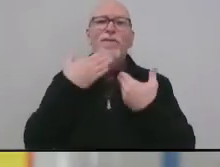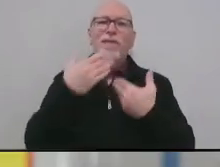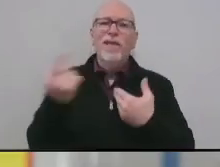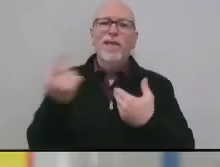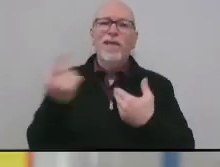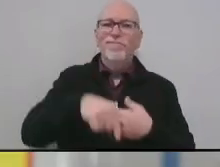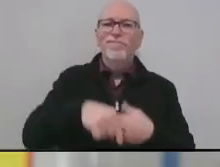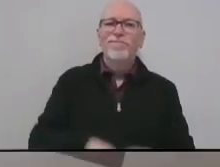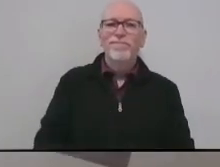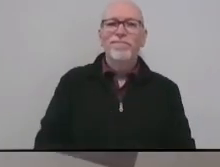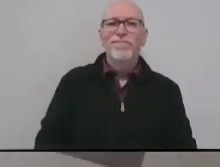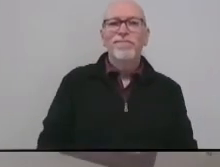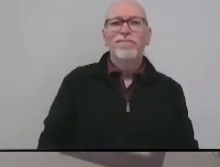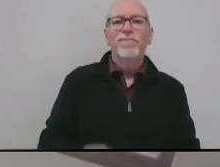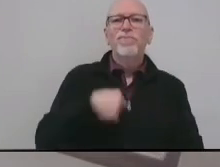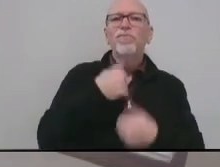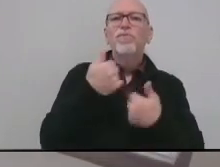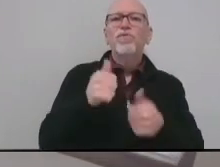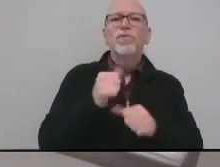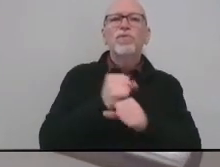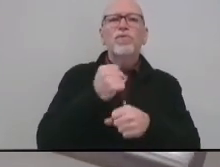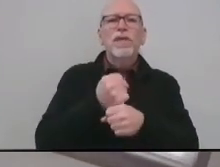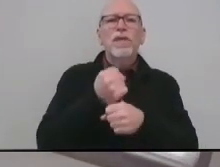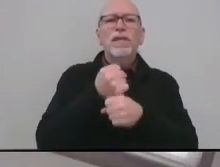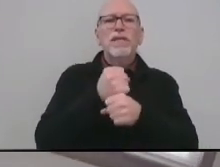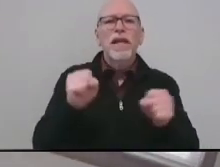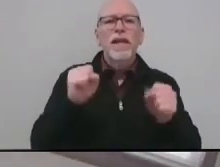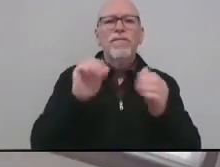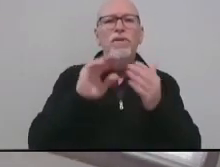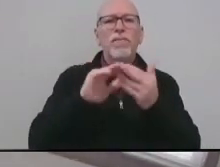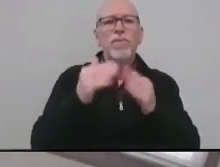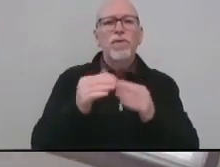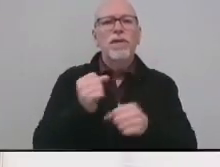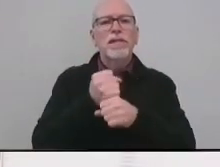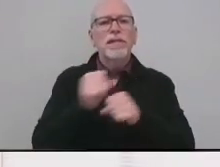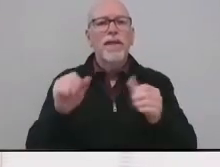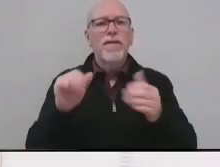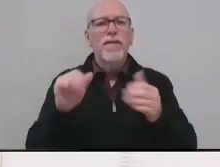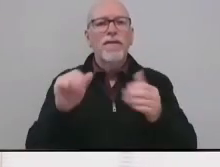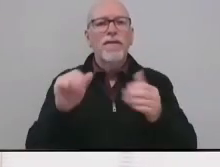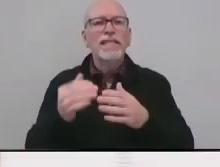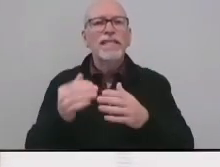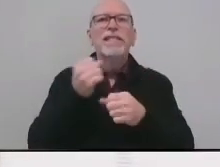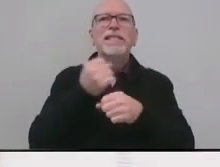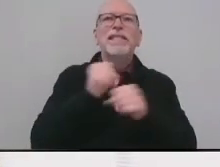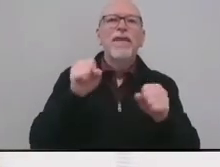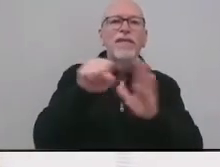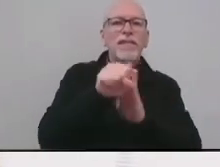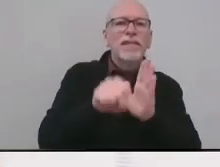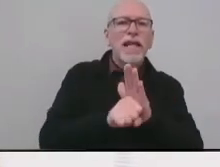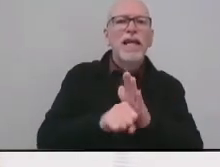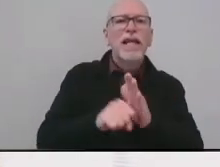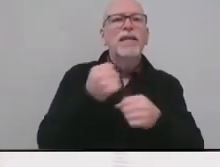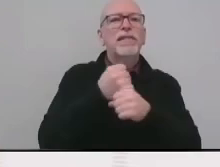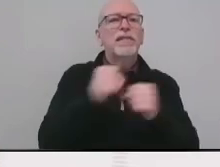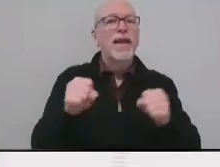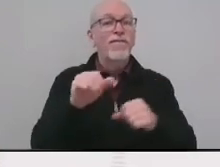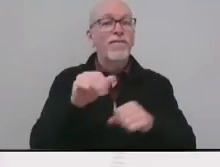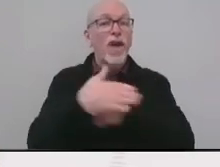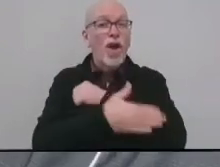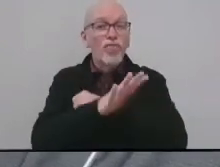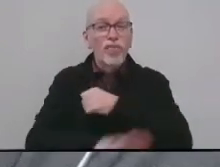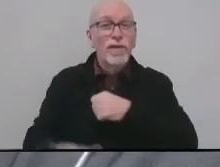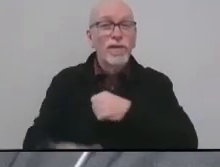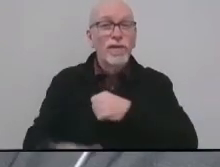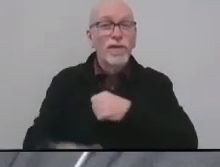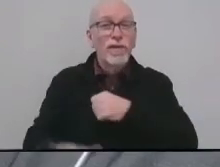safer community, a safer city, a safer state, and a safer country for everybody, no